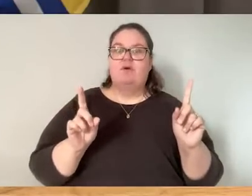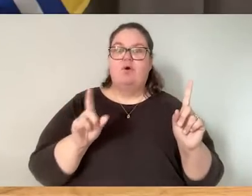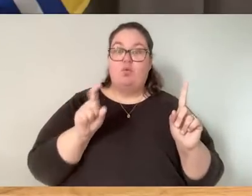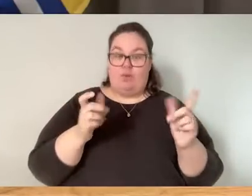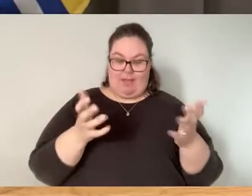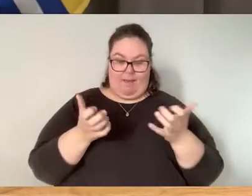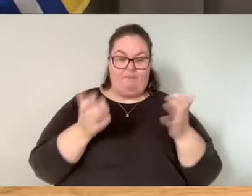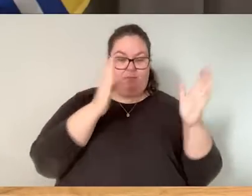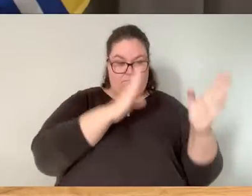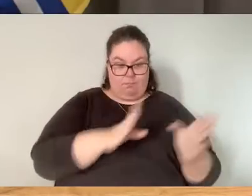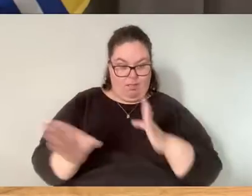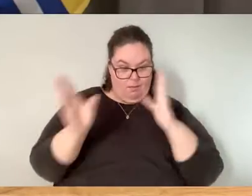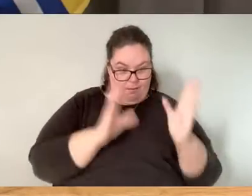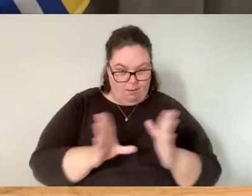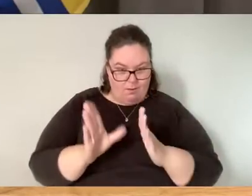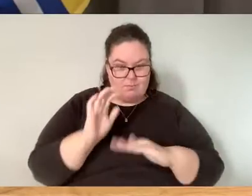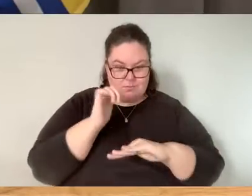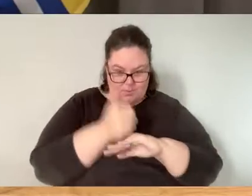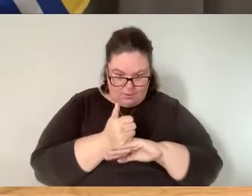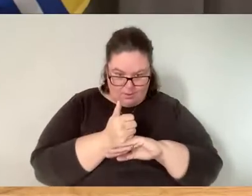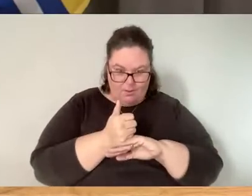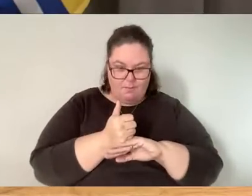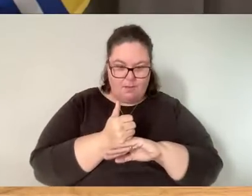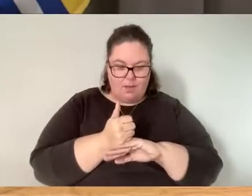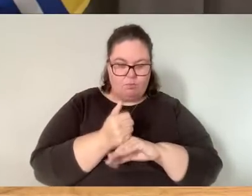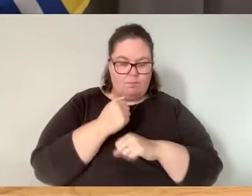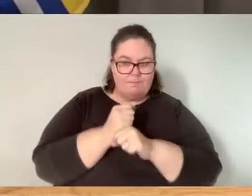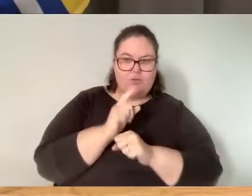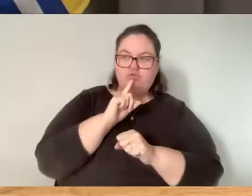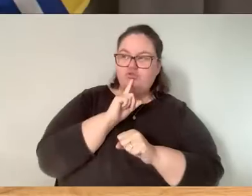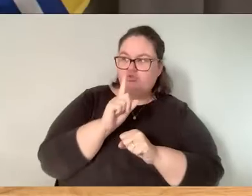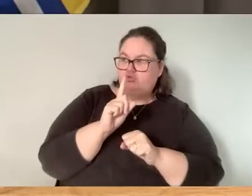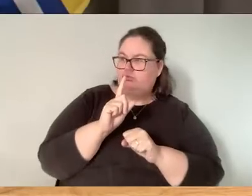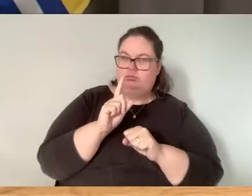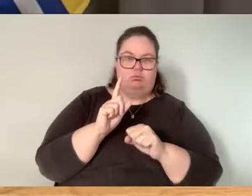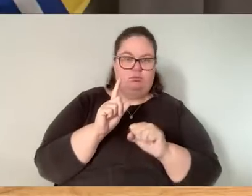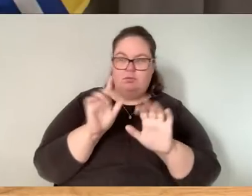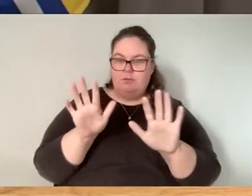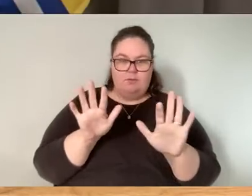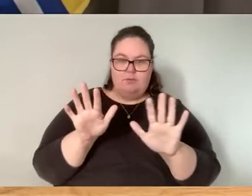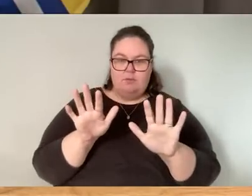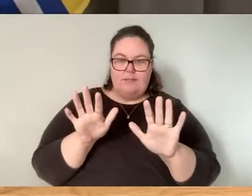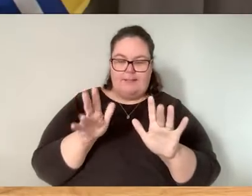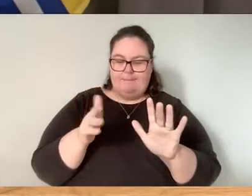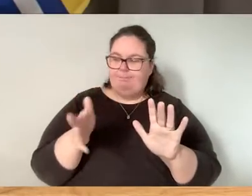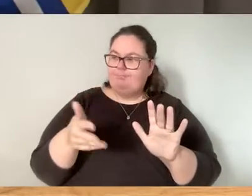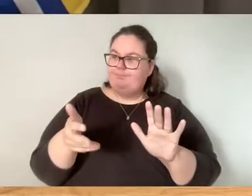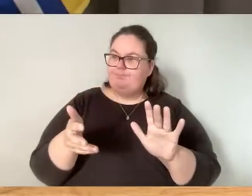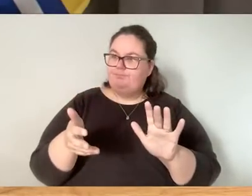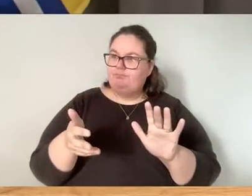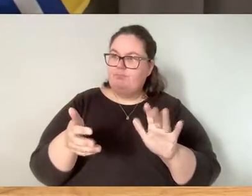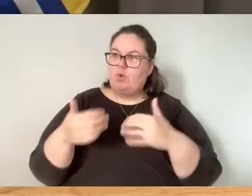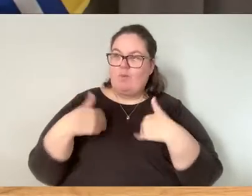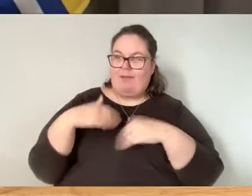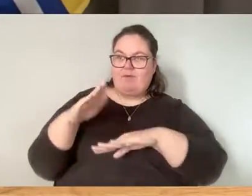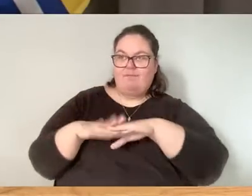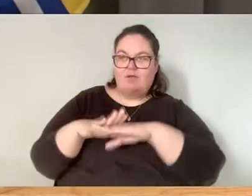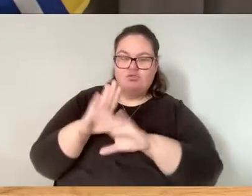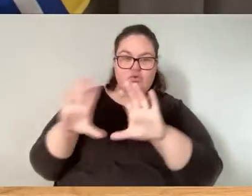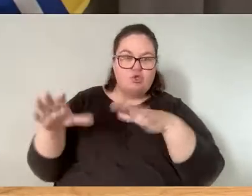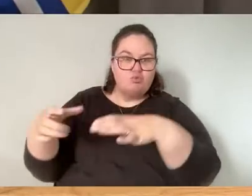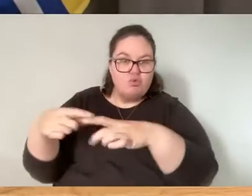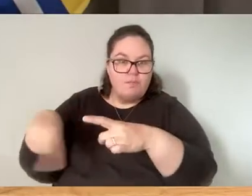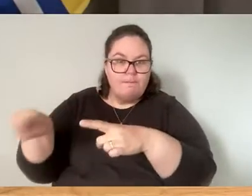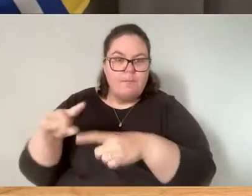We have also make sure also that we're having an advisory group, a board that